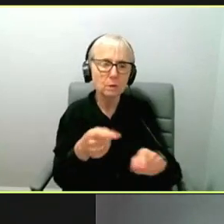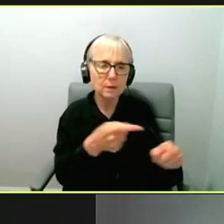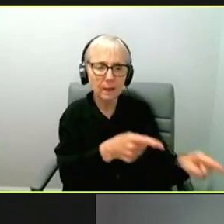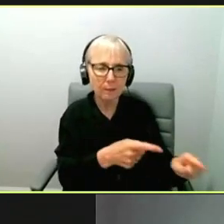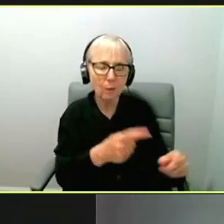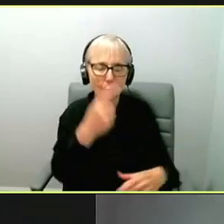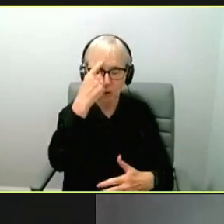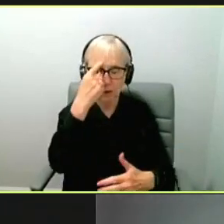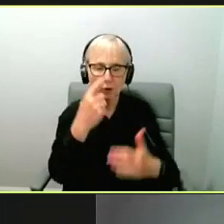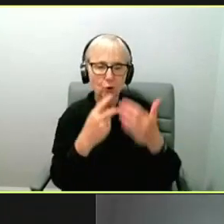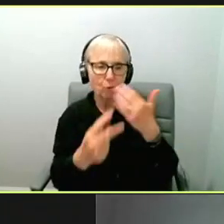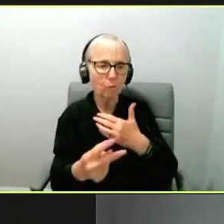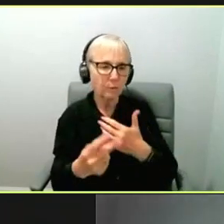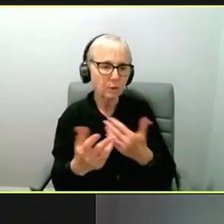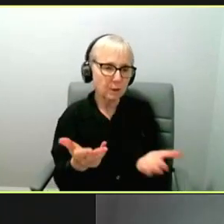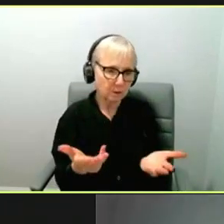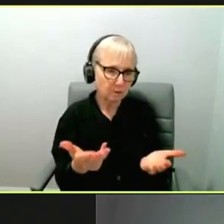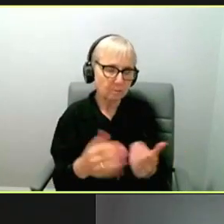or projecting?